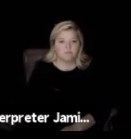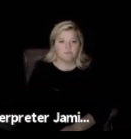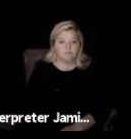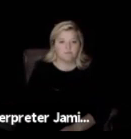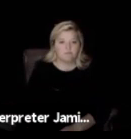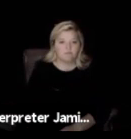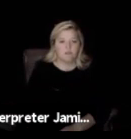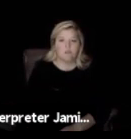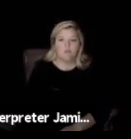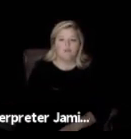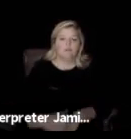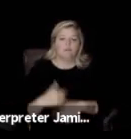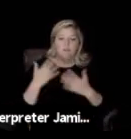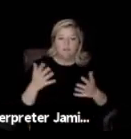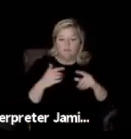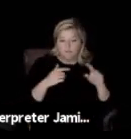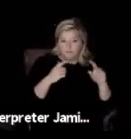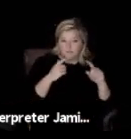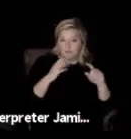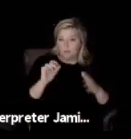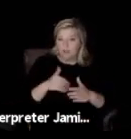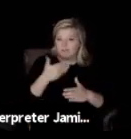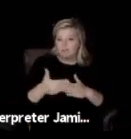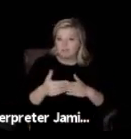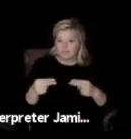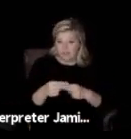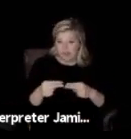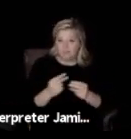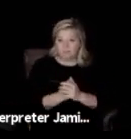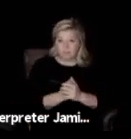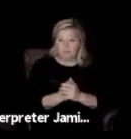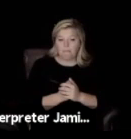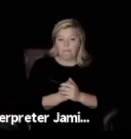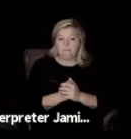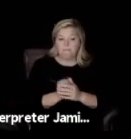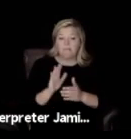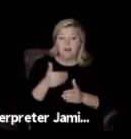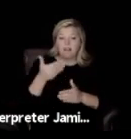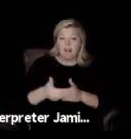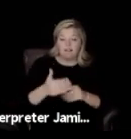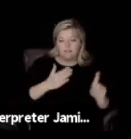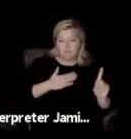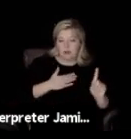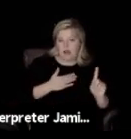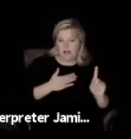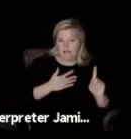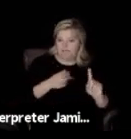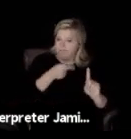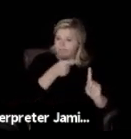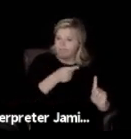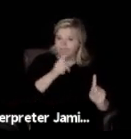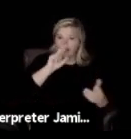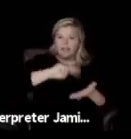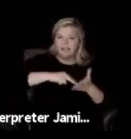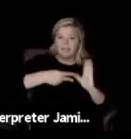So I want to get to the next slide, and the next slide is going to be my intention as soon as she gets